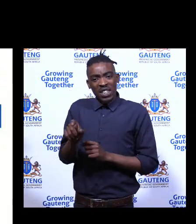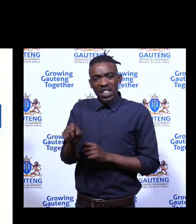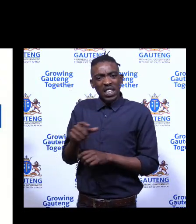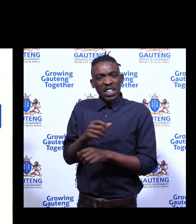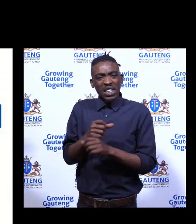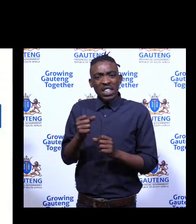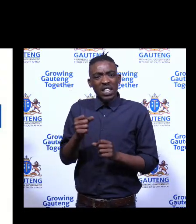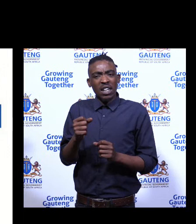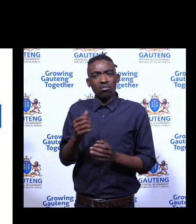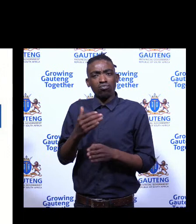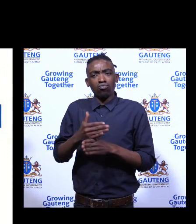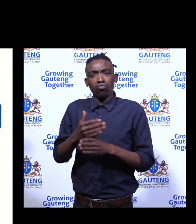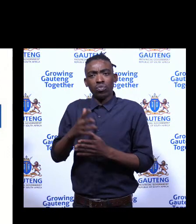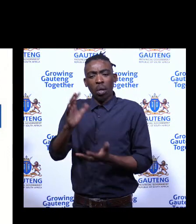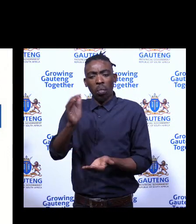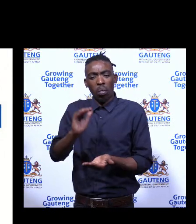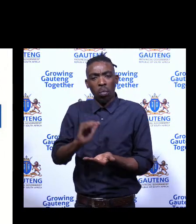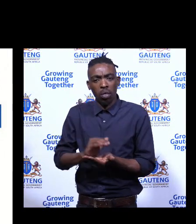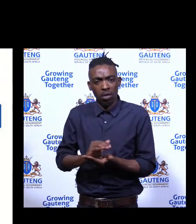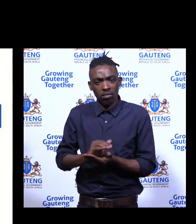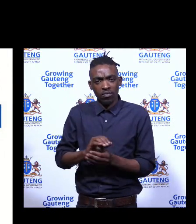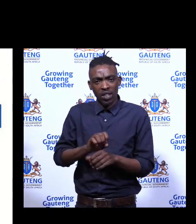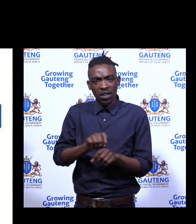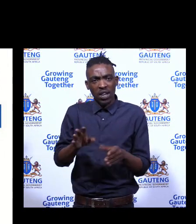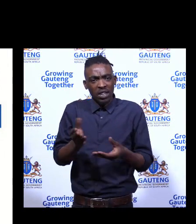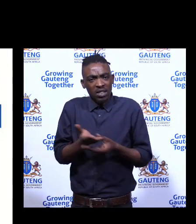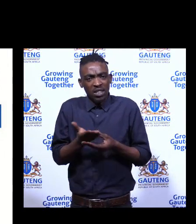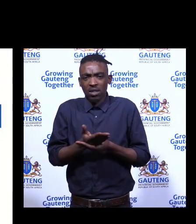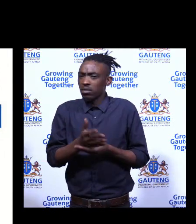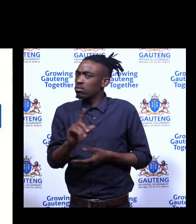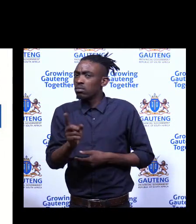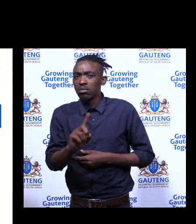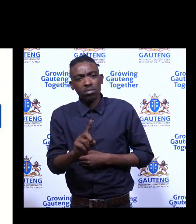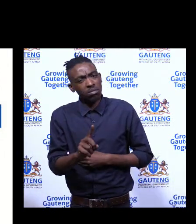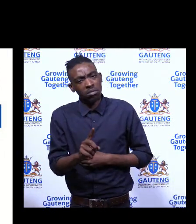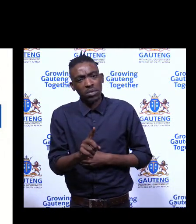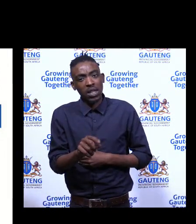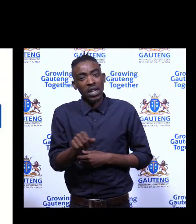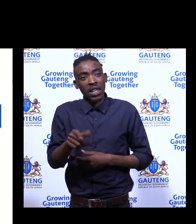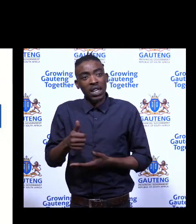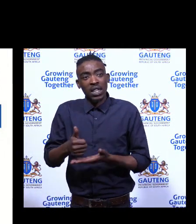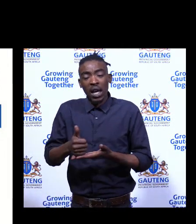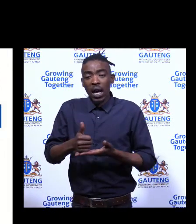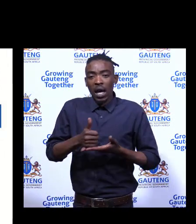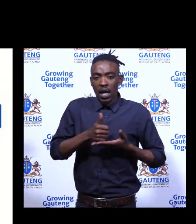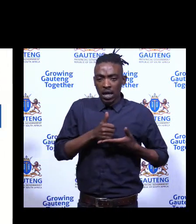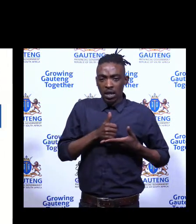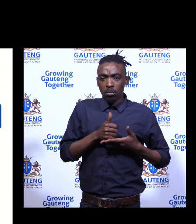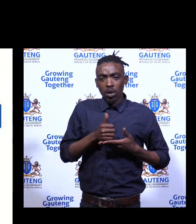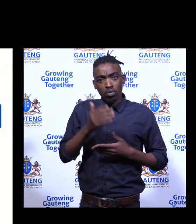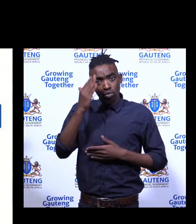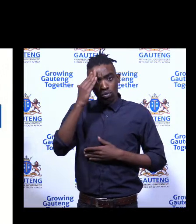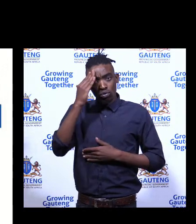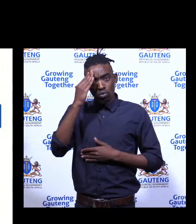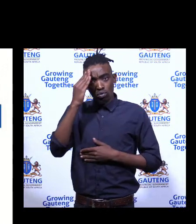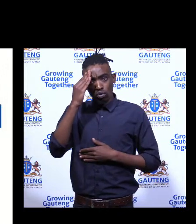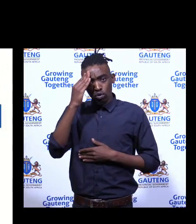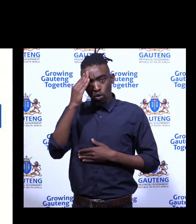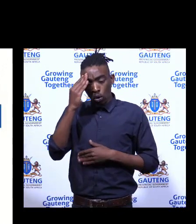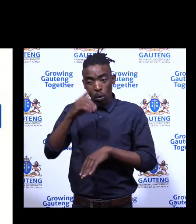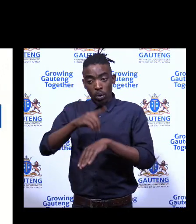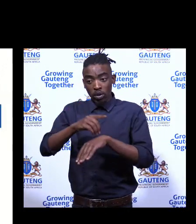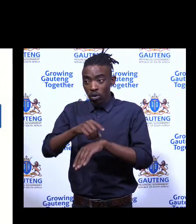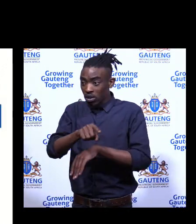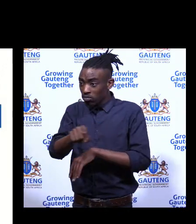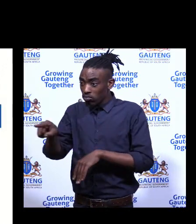of reducing transmission, but it also works to make sure that we still have adequate healthcare workers to